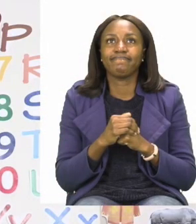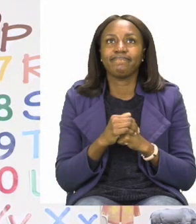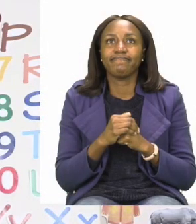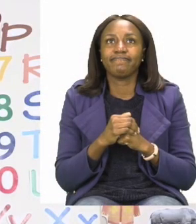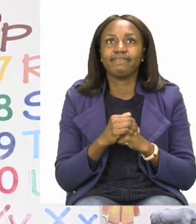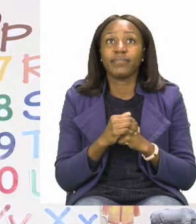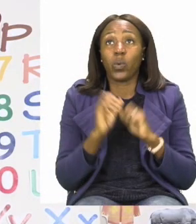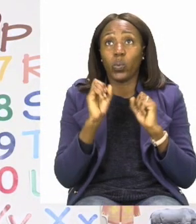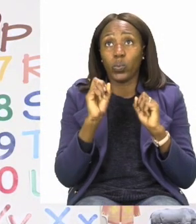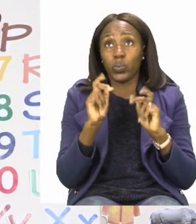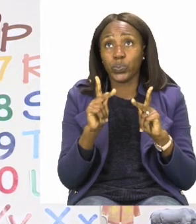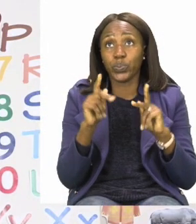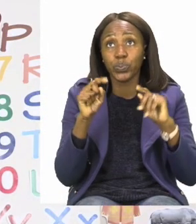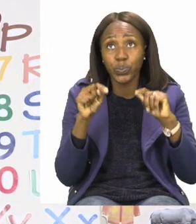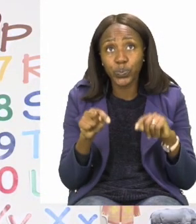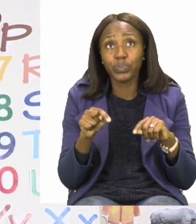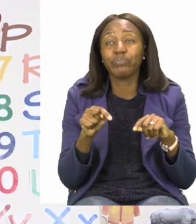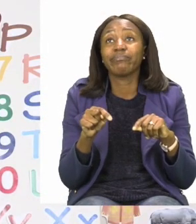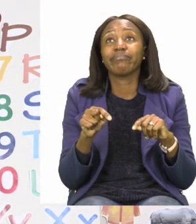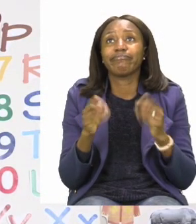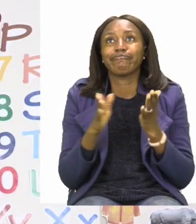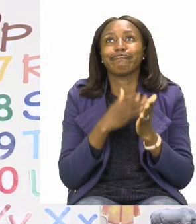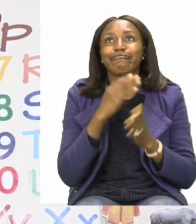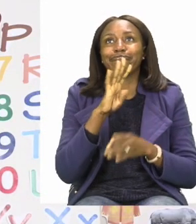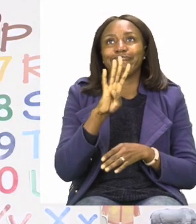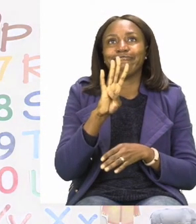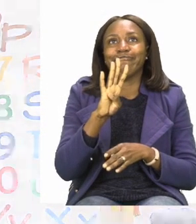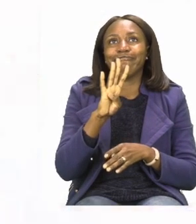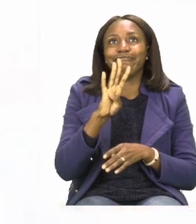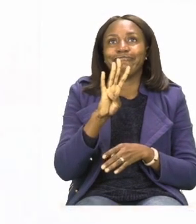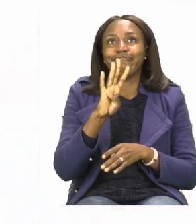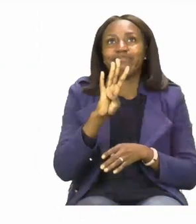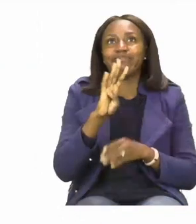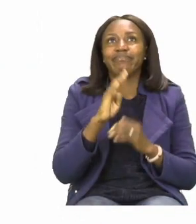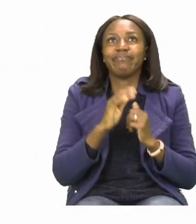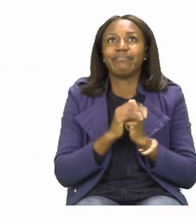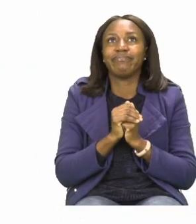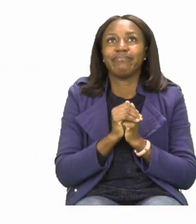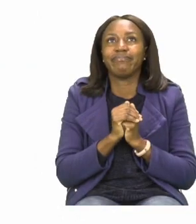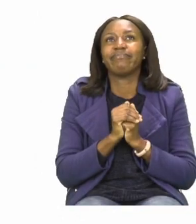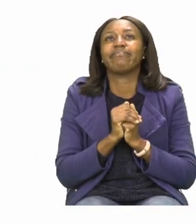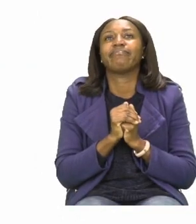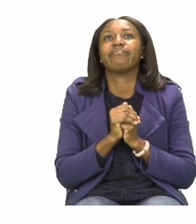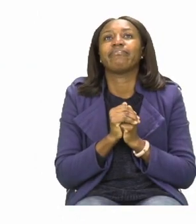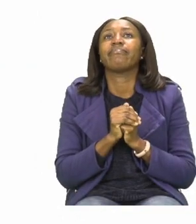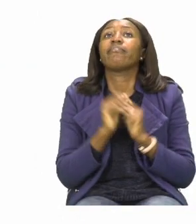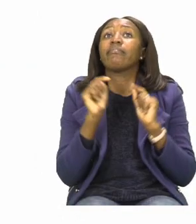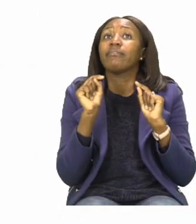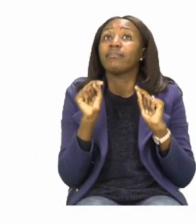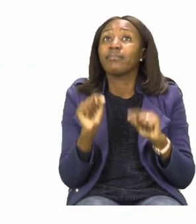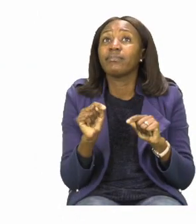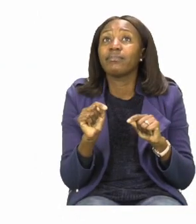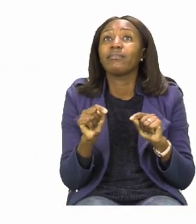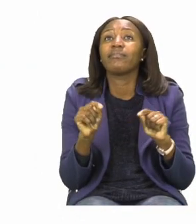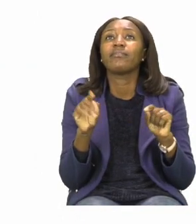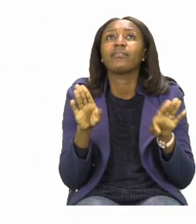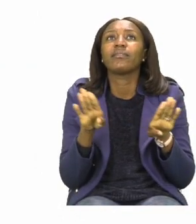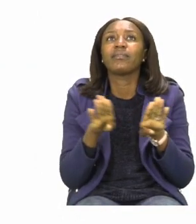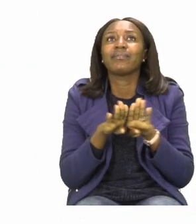Let's now move on to the next exercise on page 4. On page 4, we are going to be doing